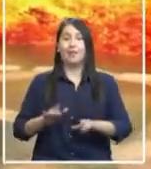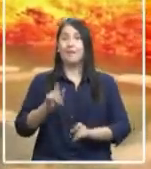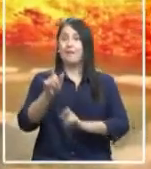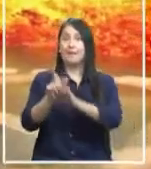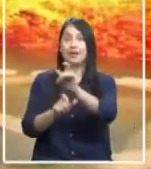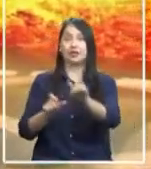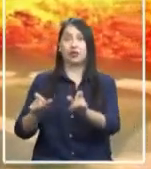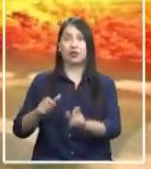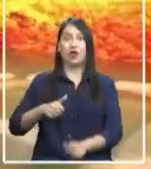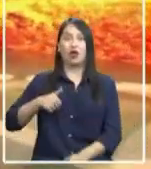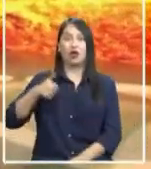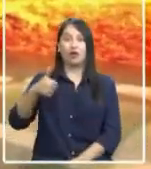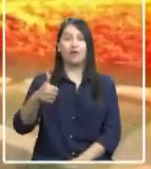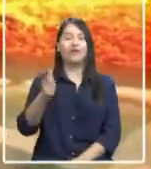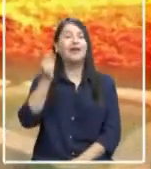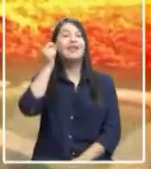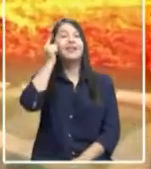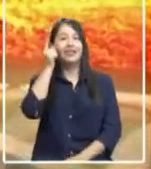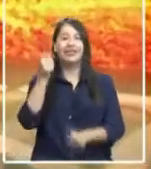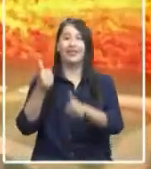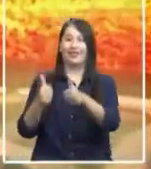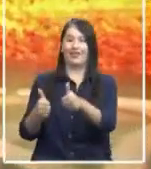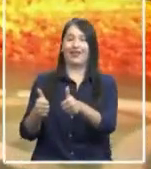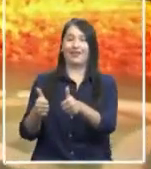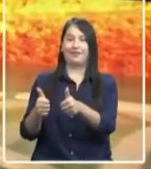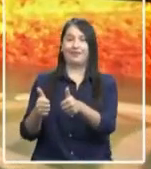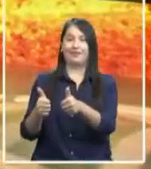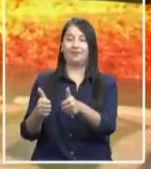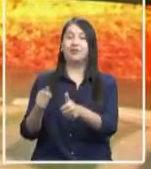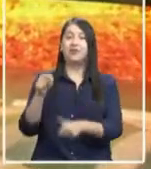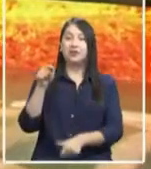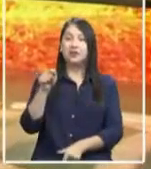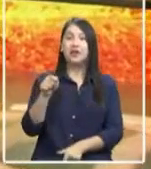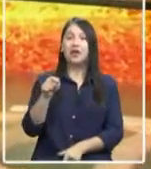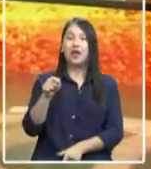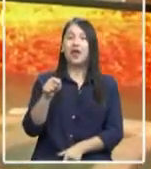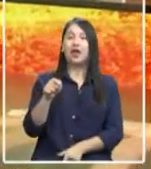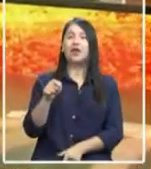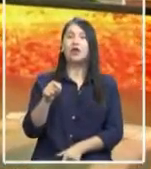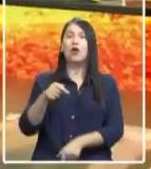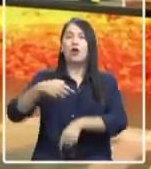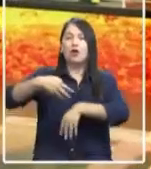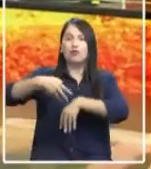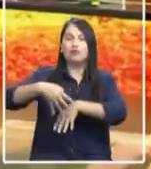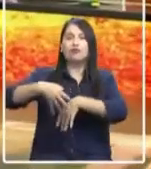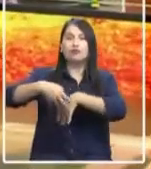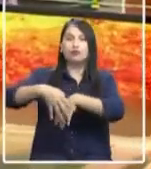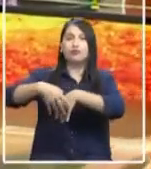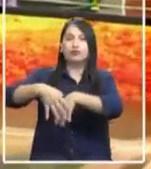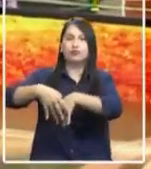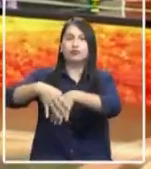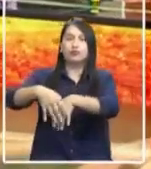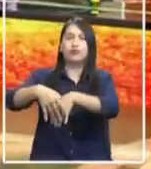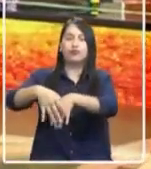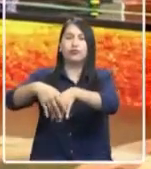And they are marching on the street, calling themselves as the